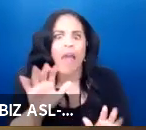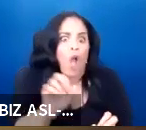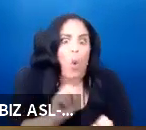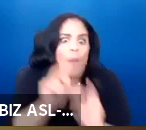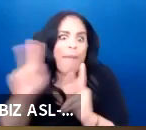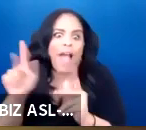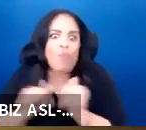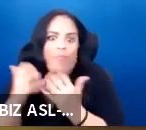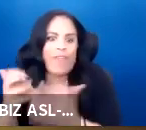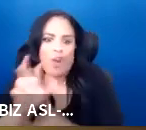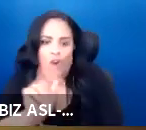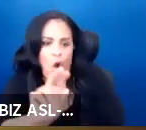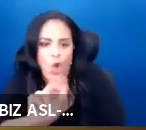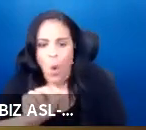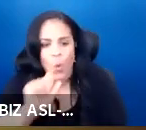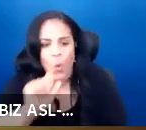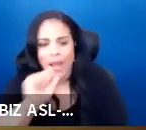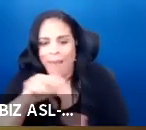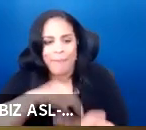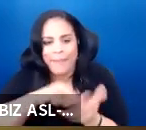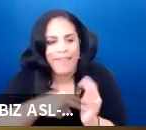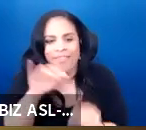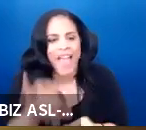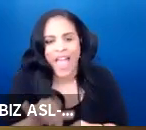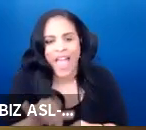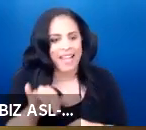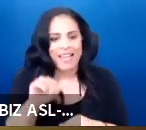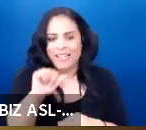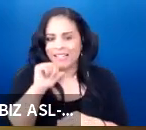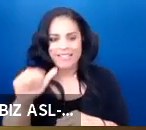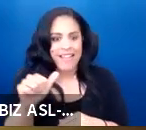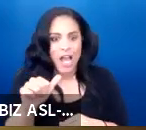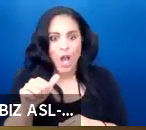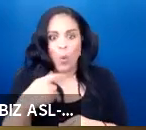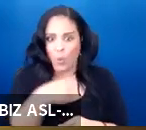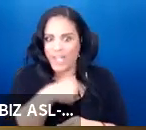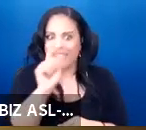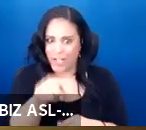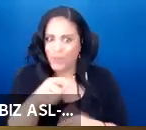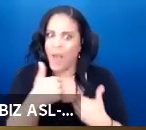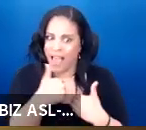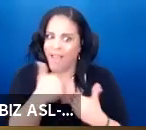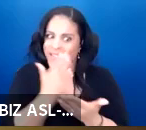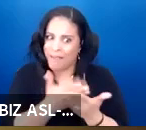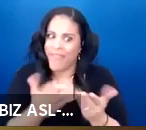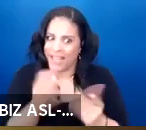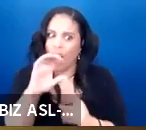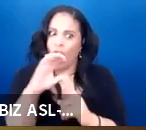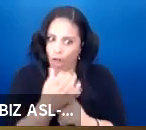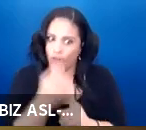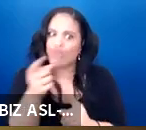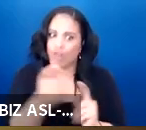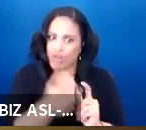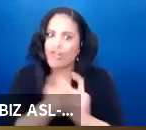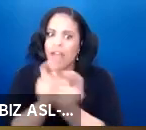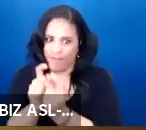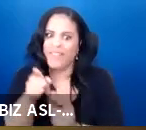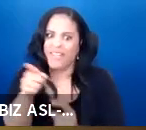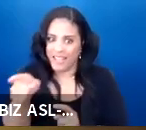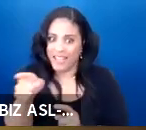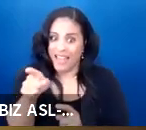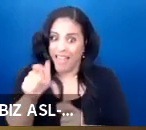like there's been, a lot in the cultural shift. We need to address that, some of that theater as it stood has some adjustments to